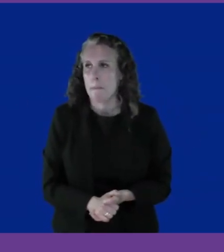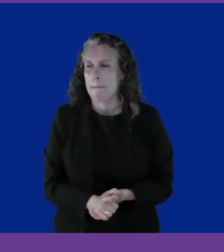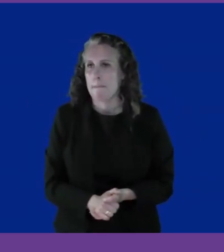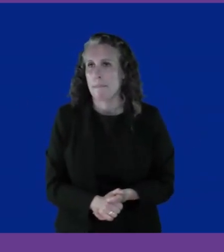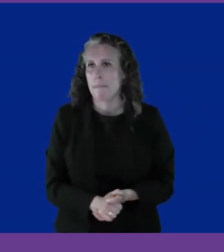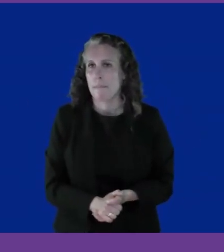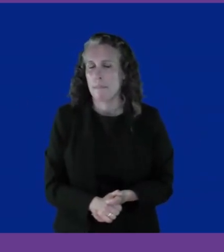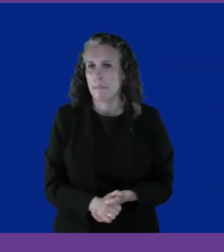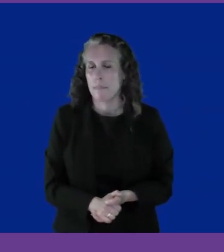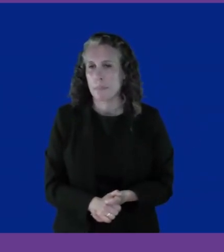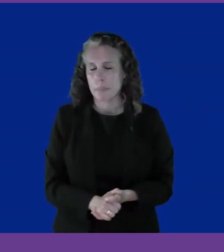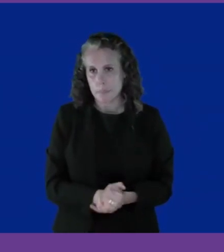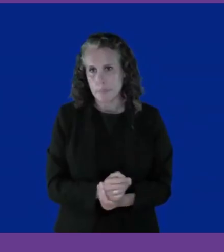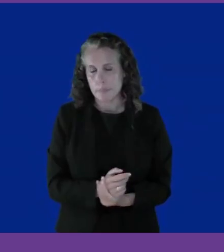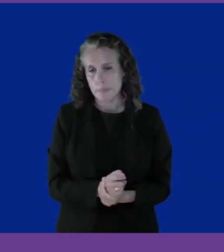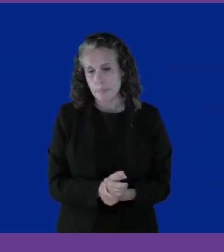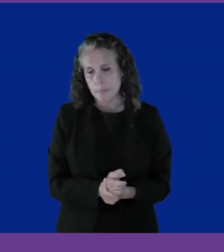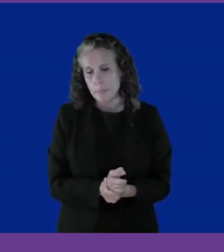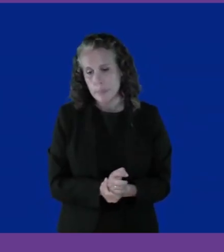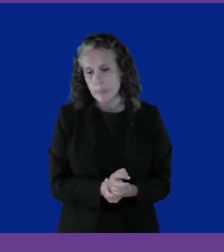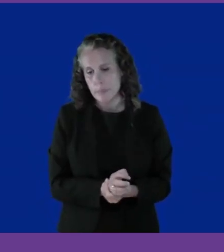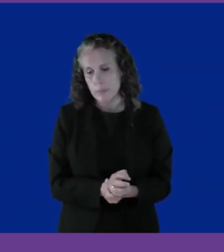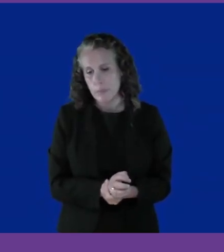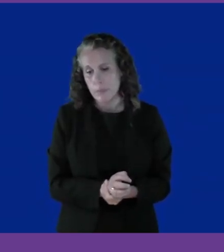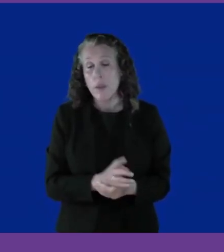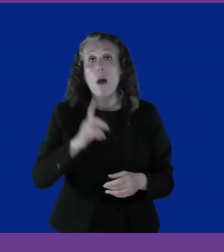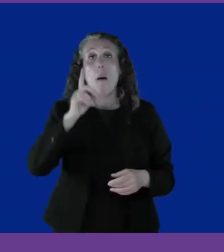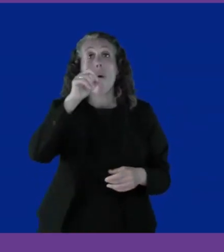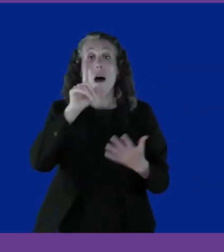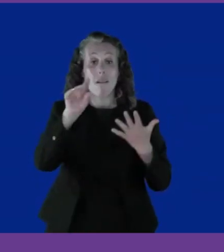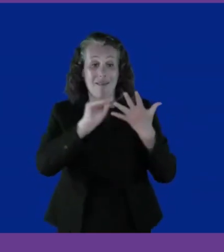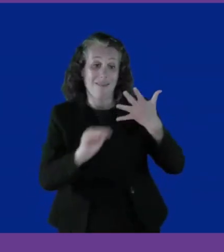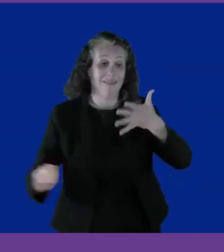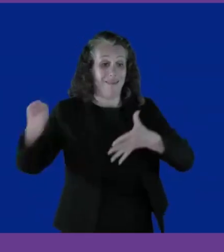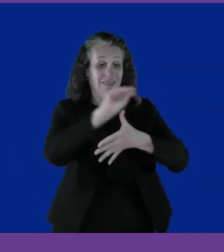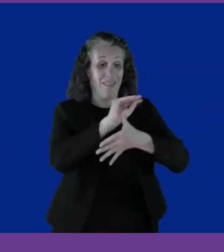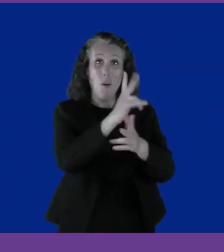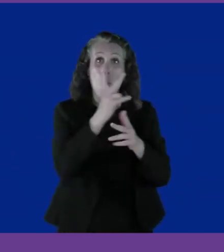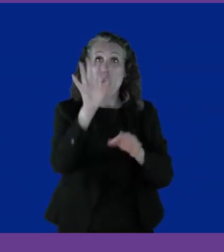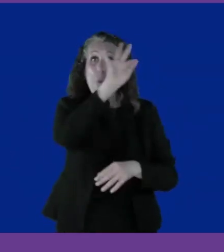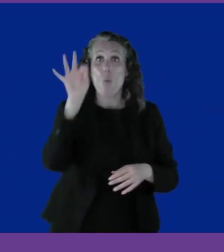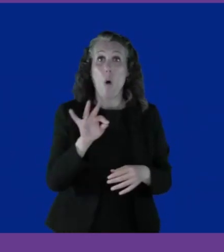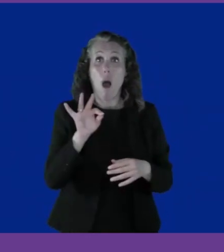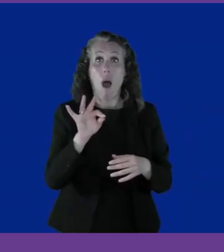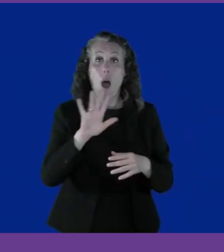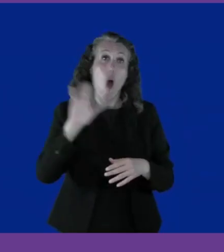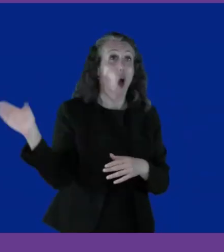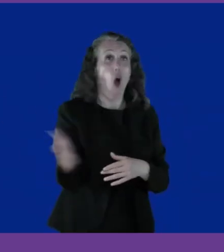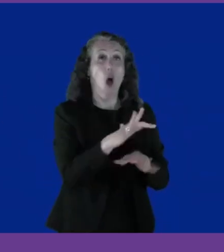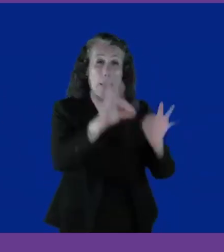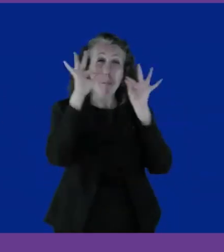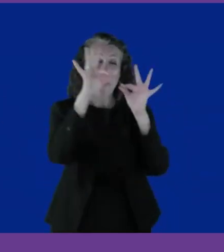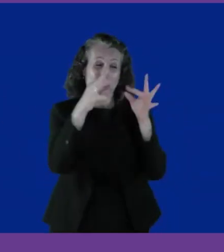years because, of course, there are still remaining challenges. And the nature of the challenges changes